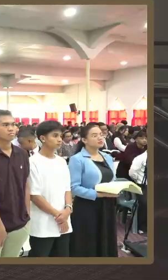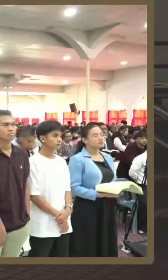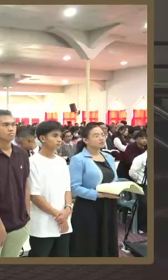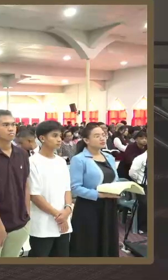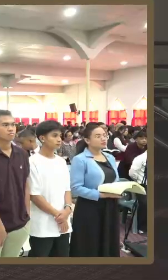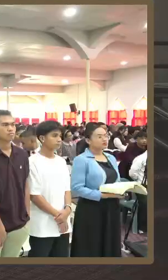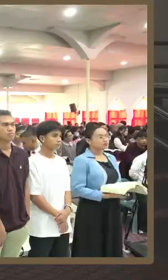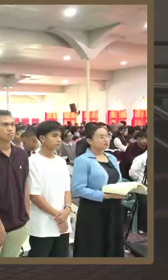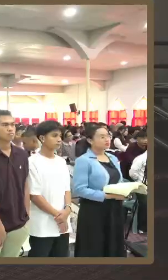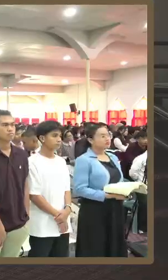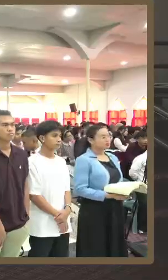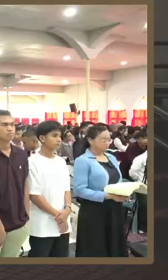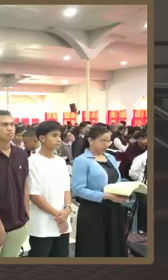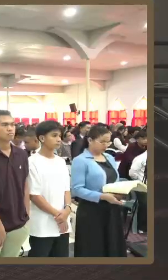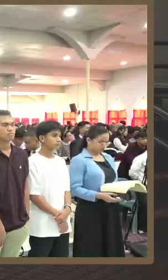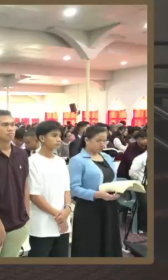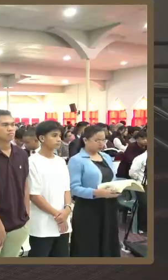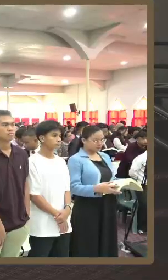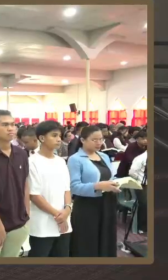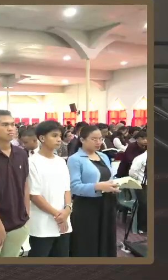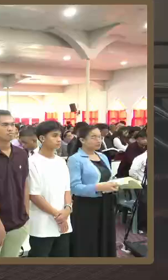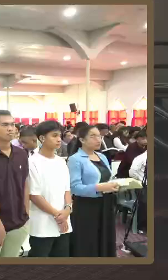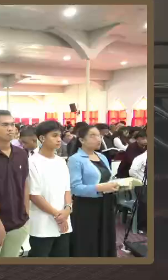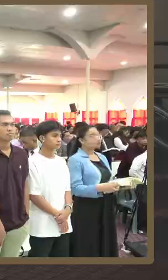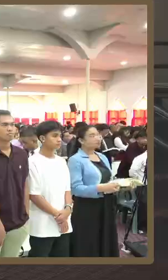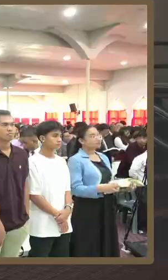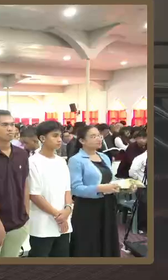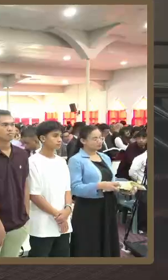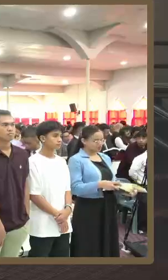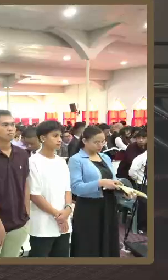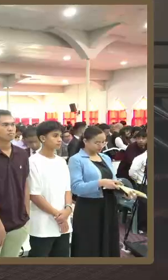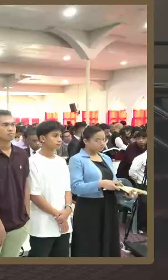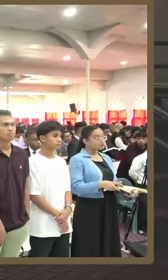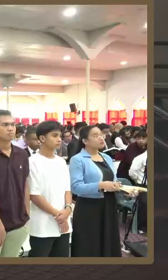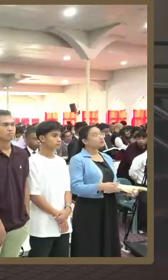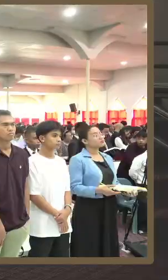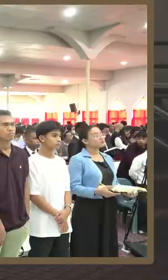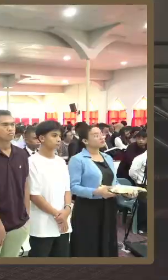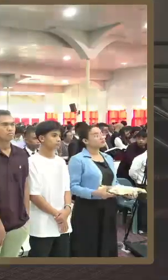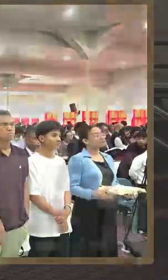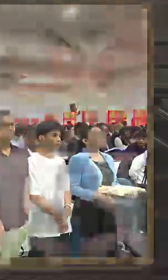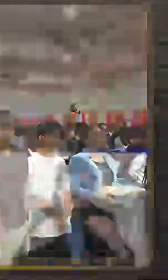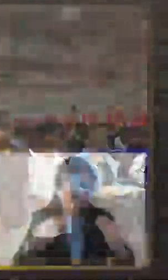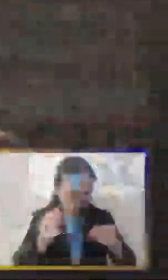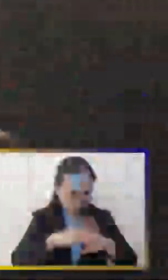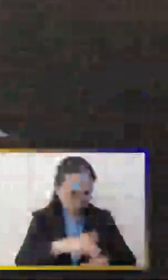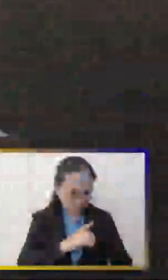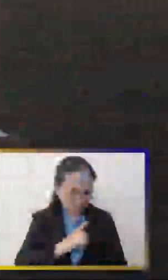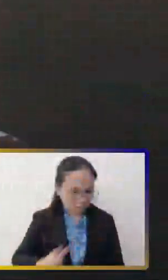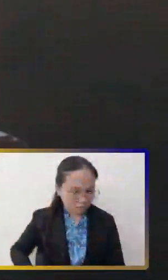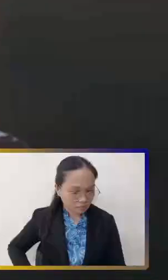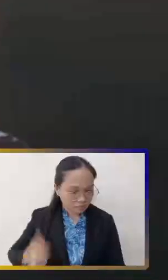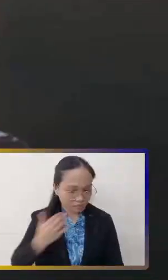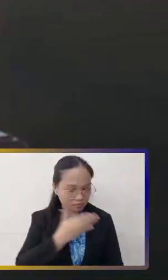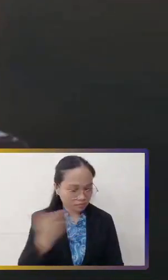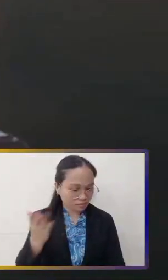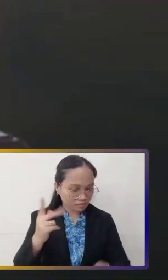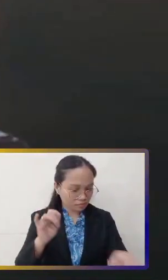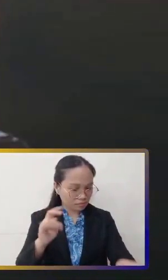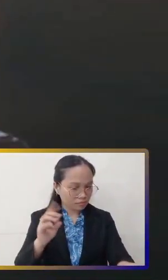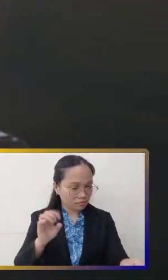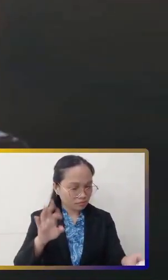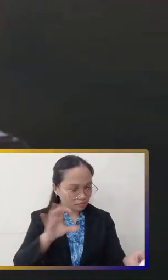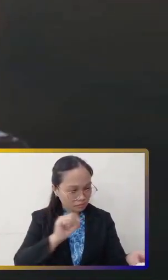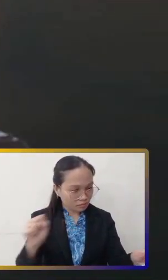of Psalms. Okay? Now, verse number 28. Give unto the Lord, ye kindreds of the